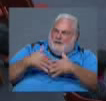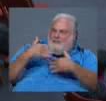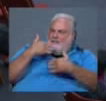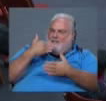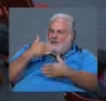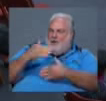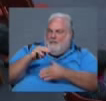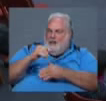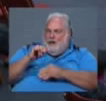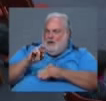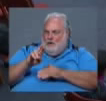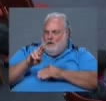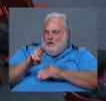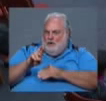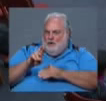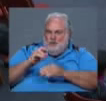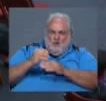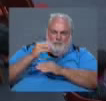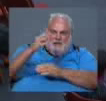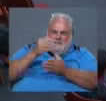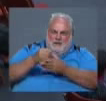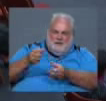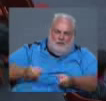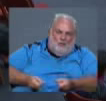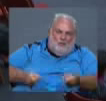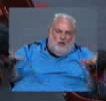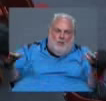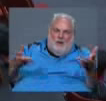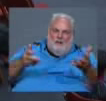Mayor. That's too much money to be thrown away for.